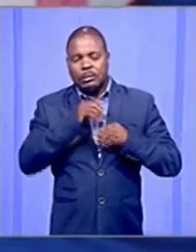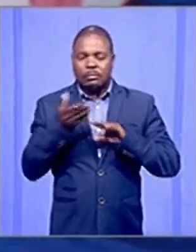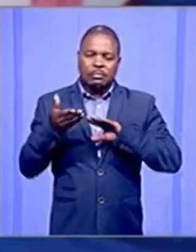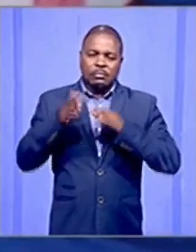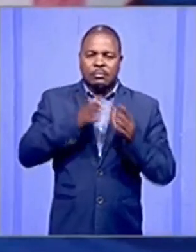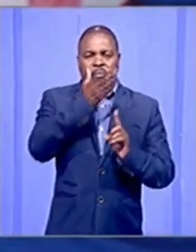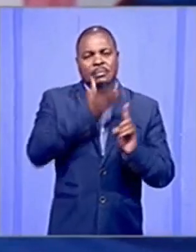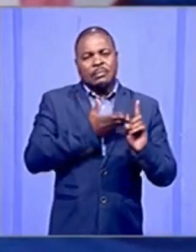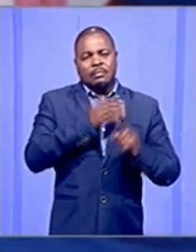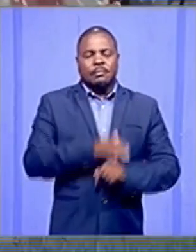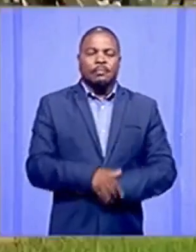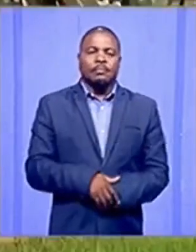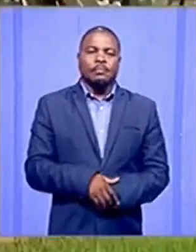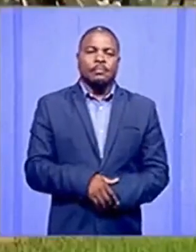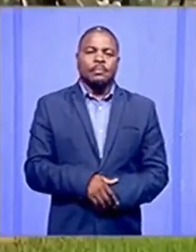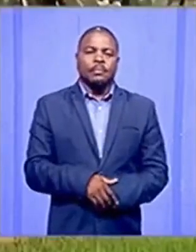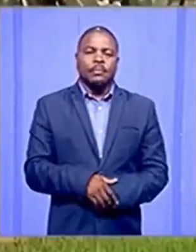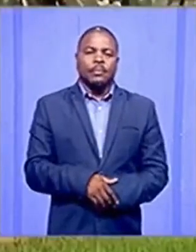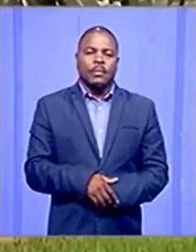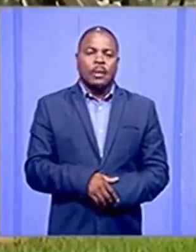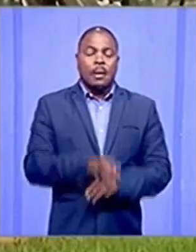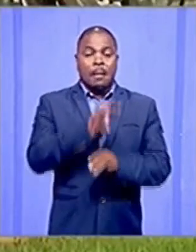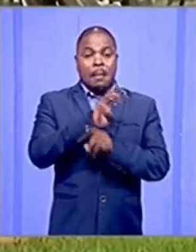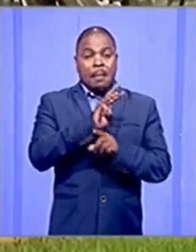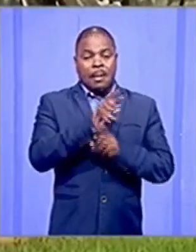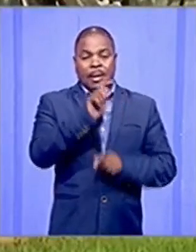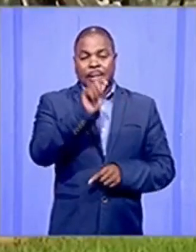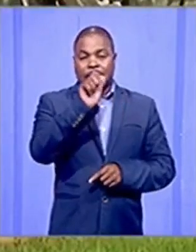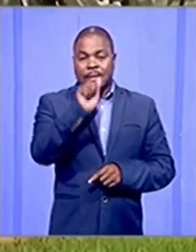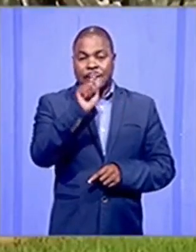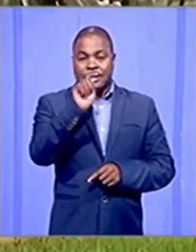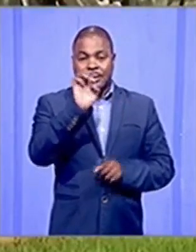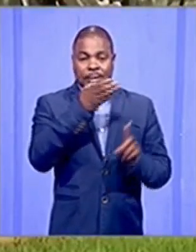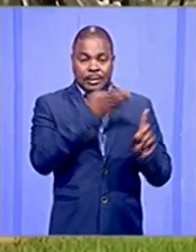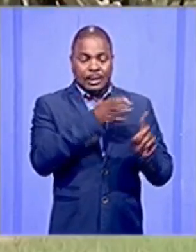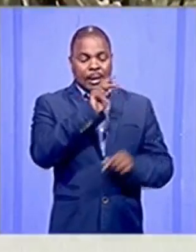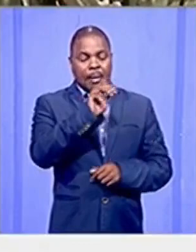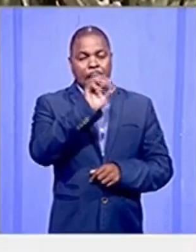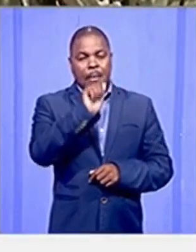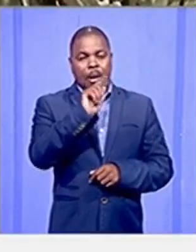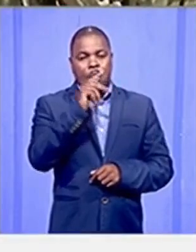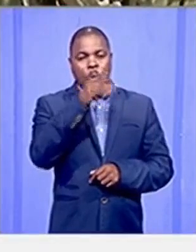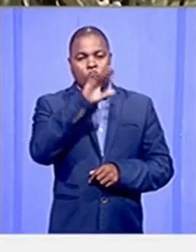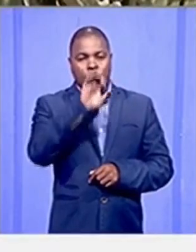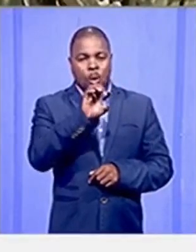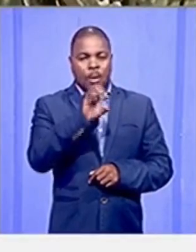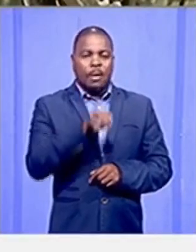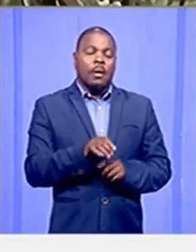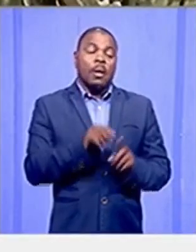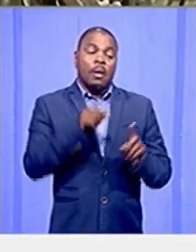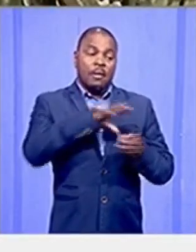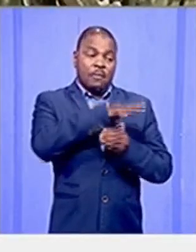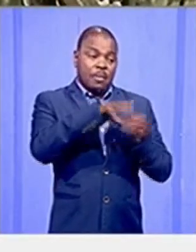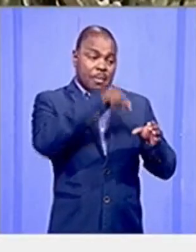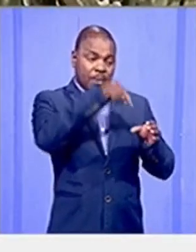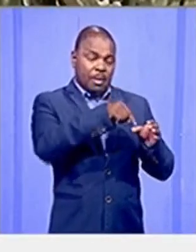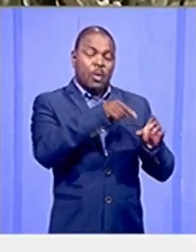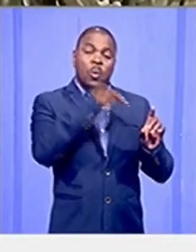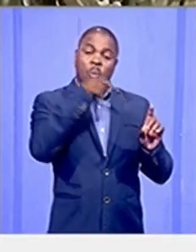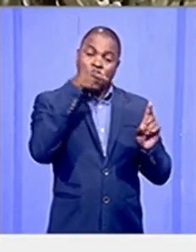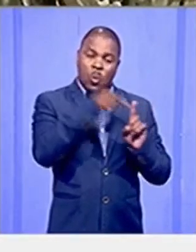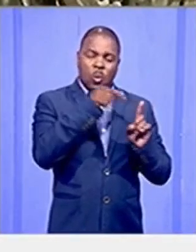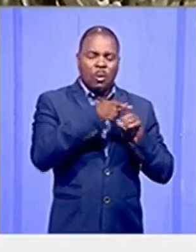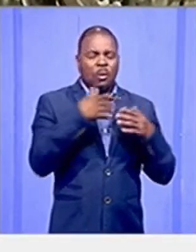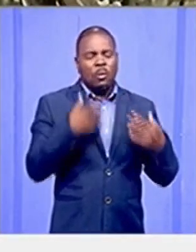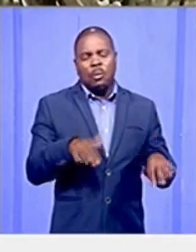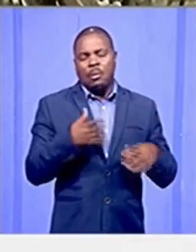ke Makgoe. State Tate Makgoe lapeng mona la ha Makgoe ene le motho e mong a